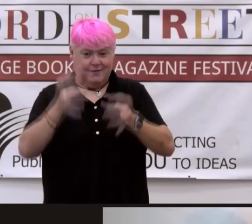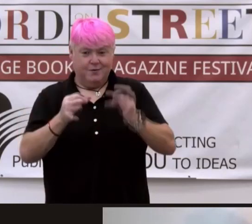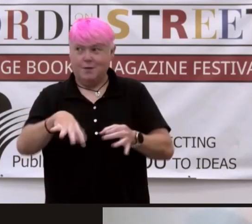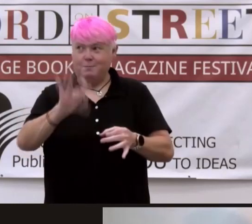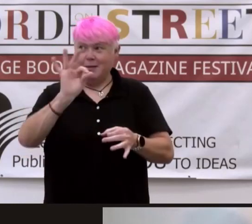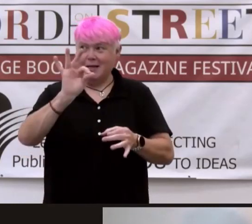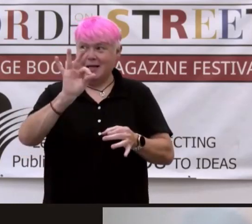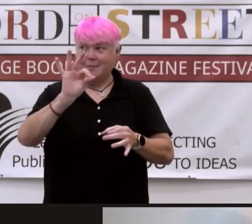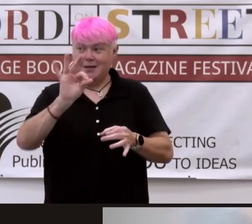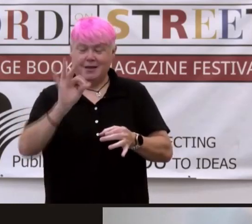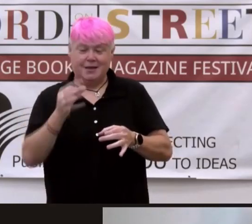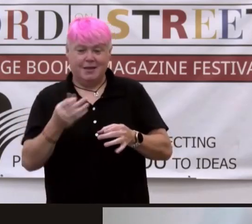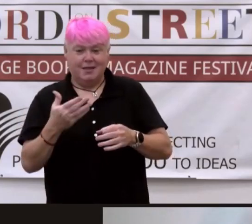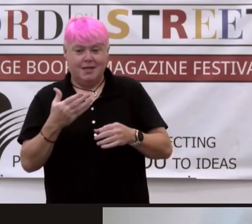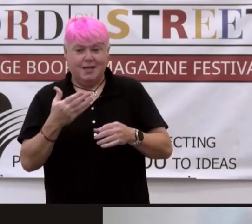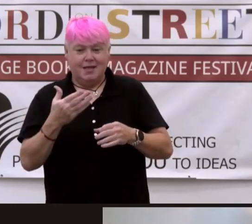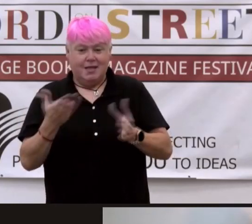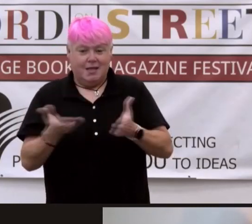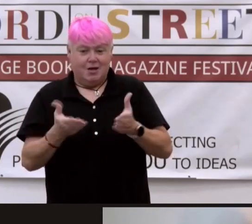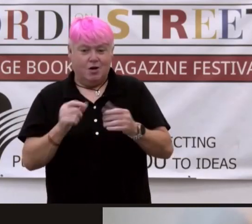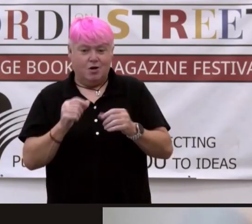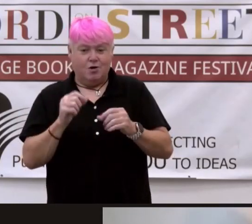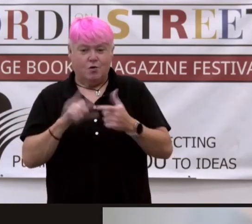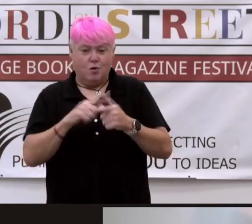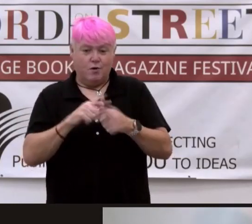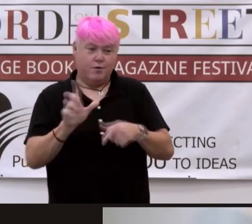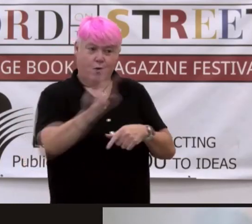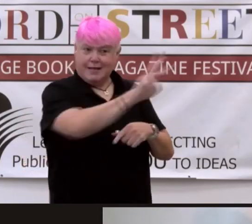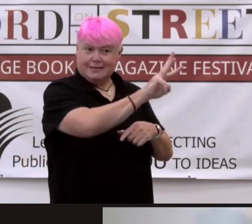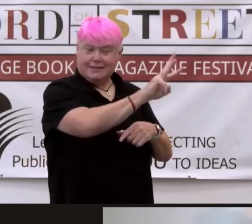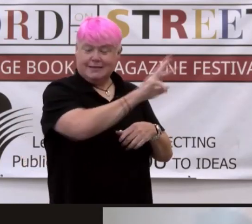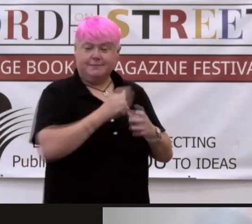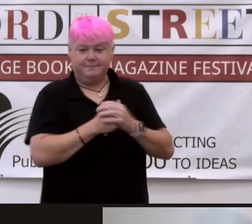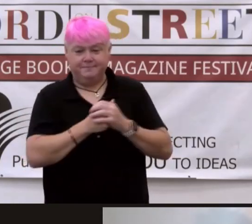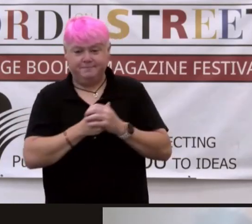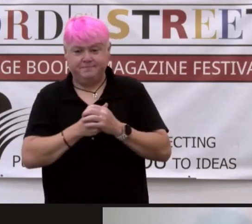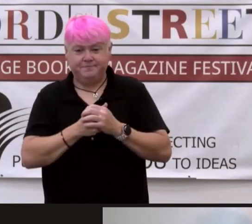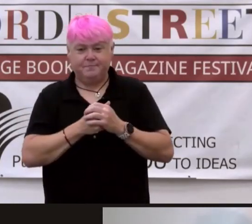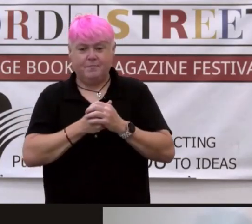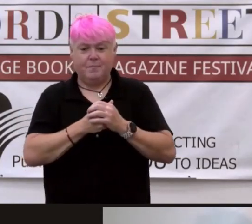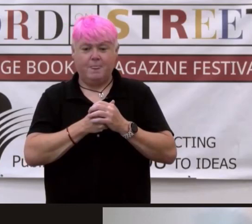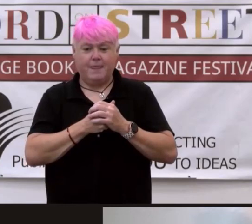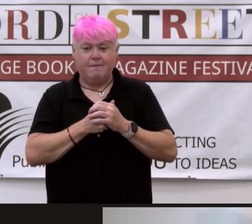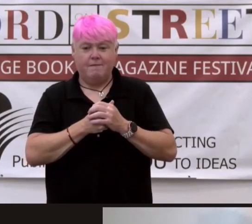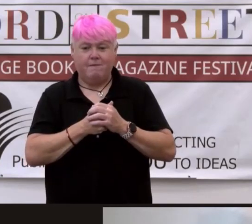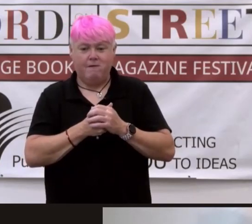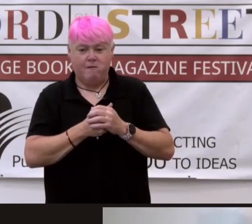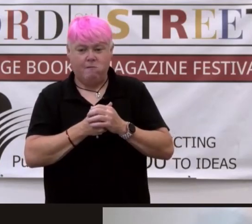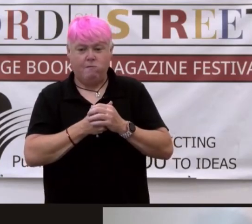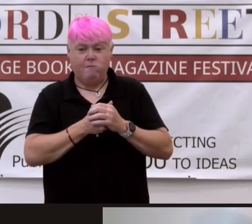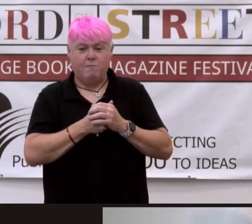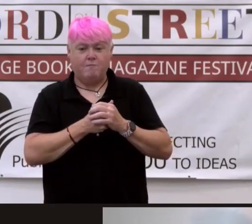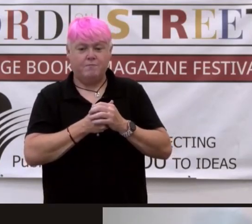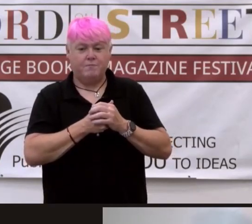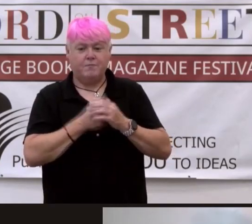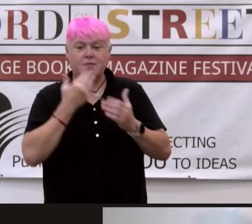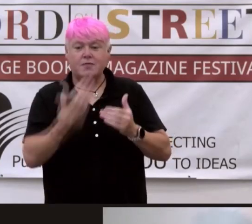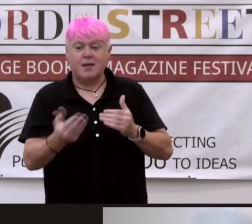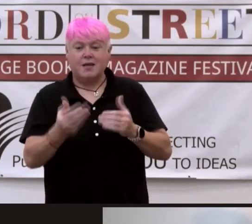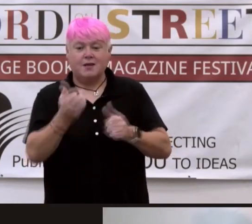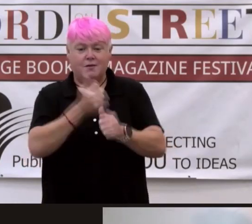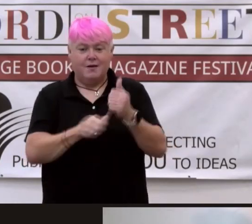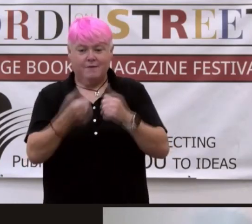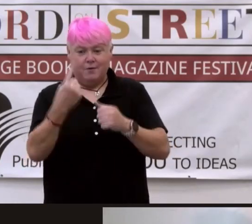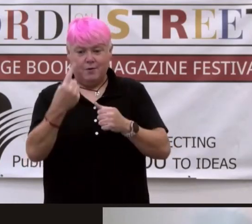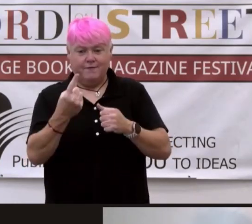the main branch or the Crossings branch, I will get it off to the right library branch for you to pick it up. Thank you, everybody, for coming and